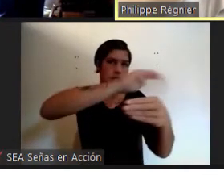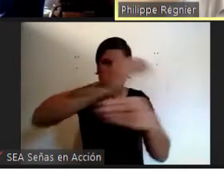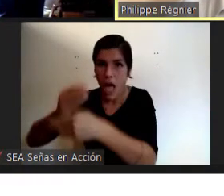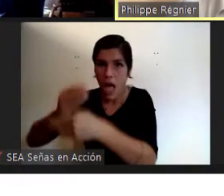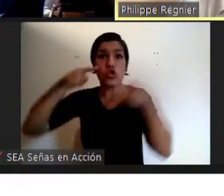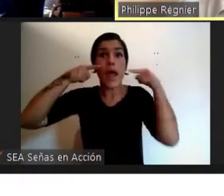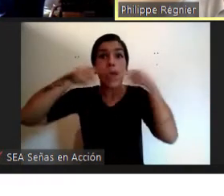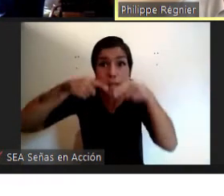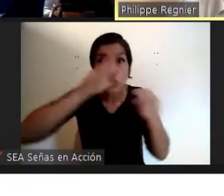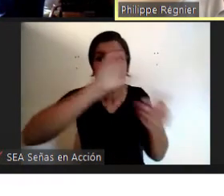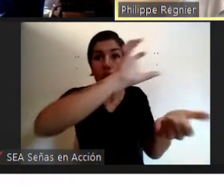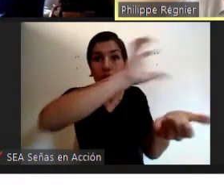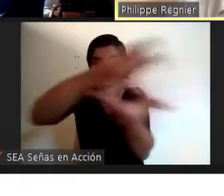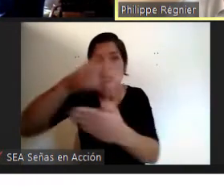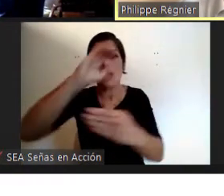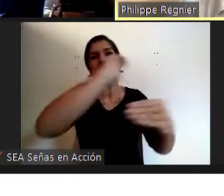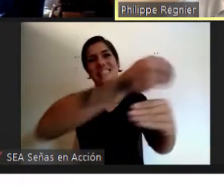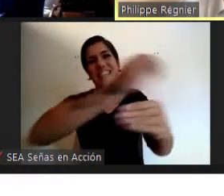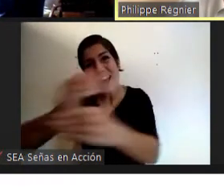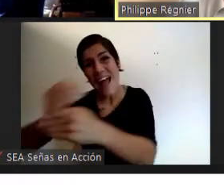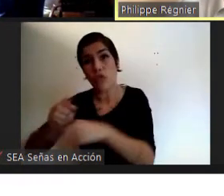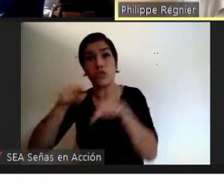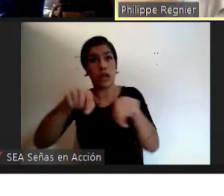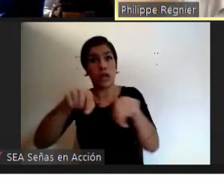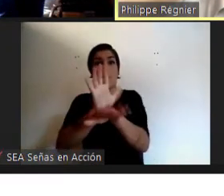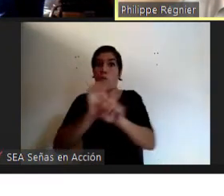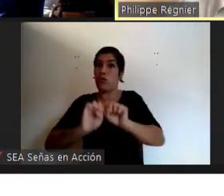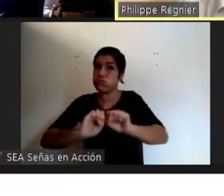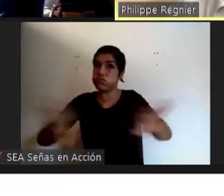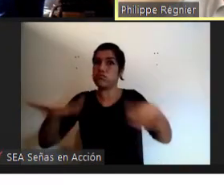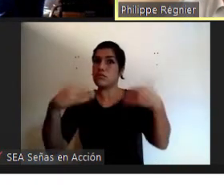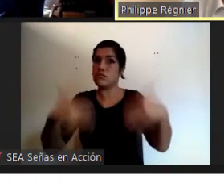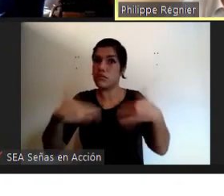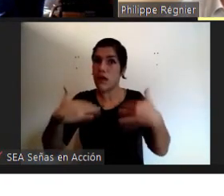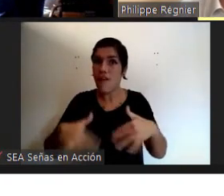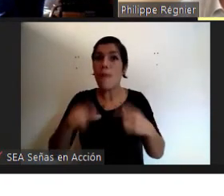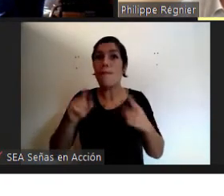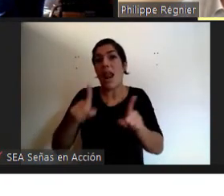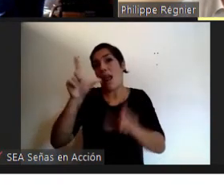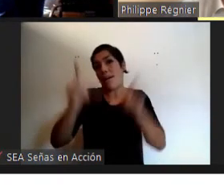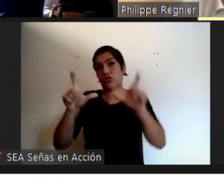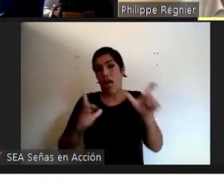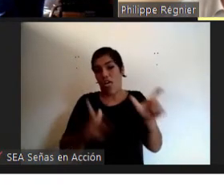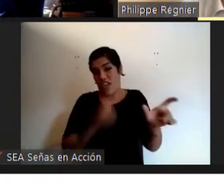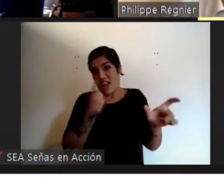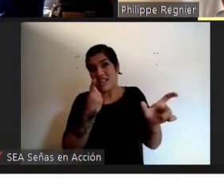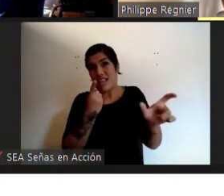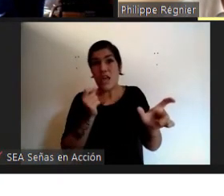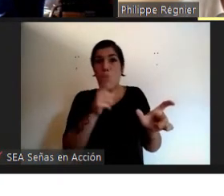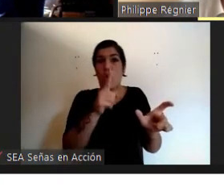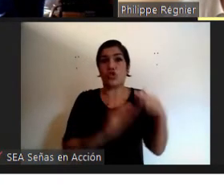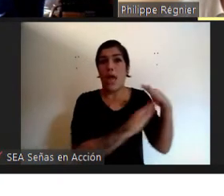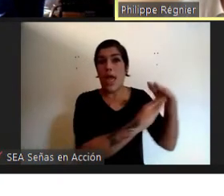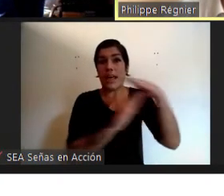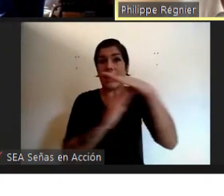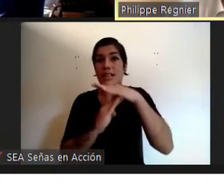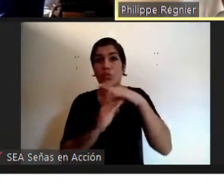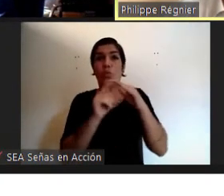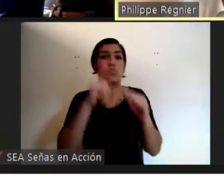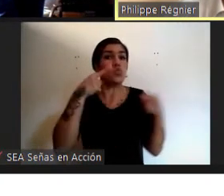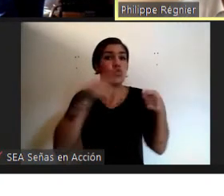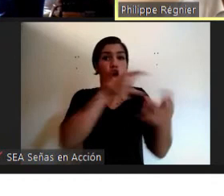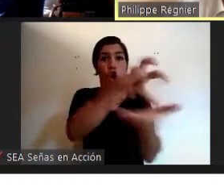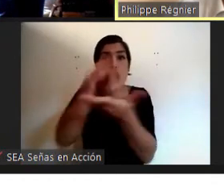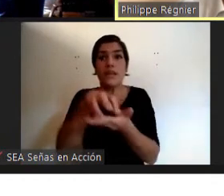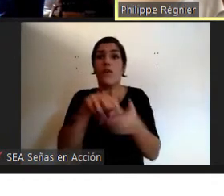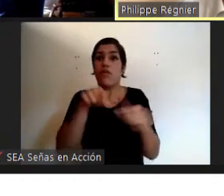They weren't able to receive any visitors, and for museum directors, it was an unheard of situation to have to